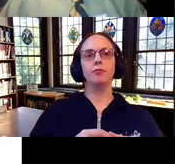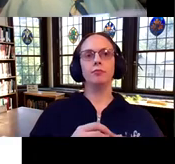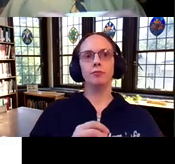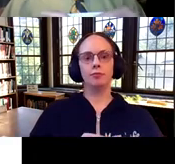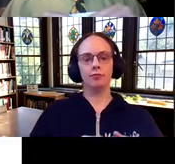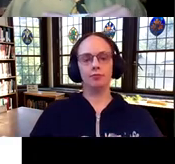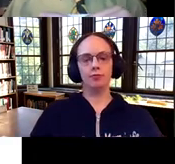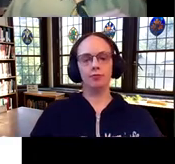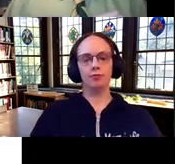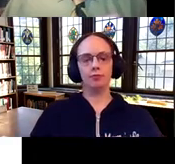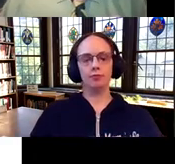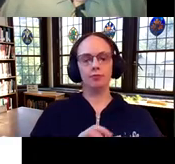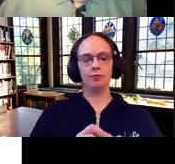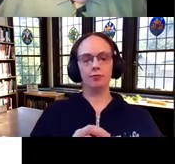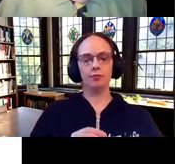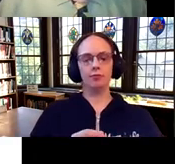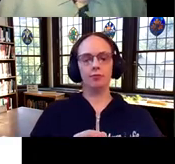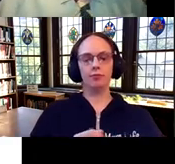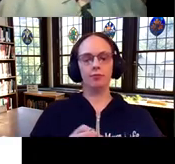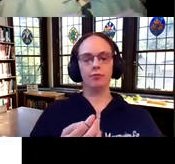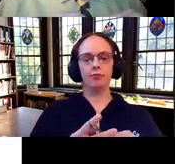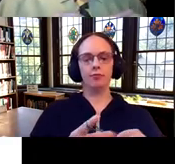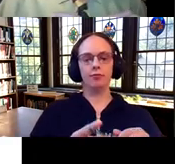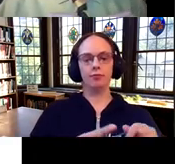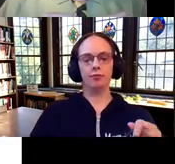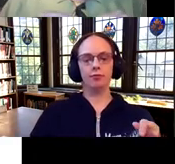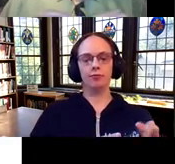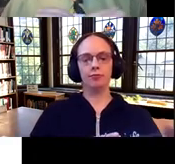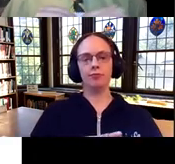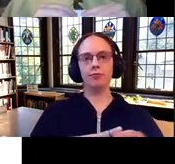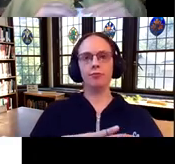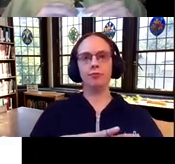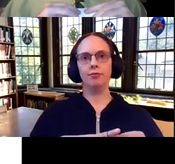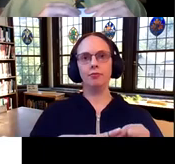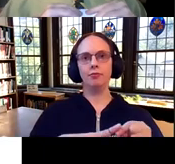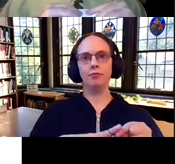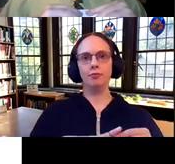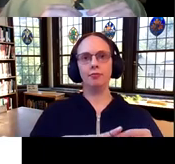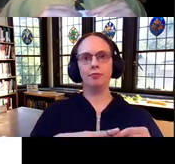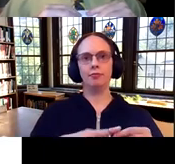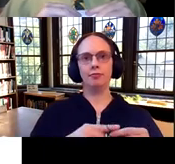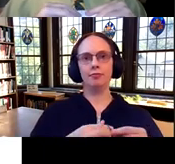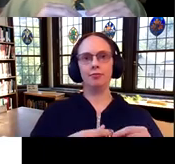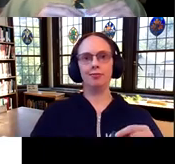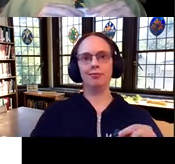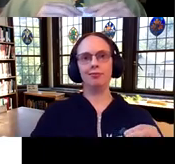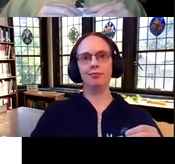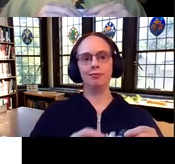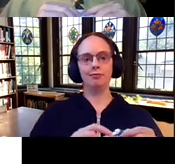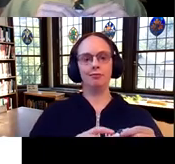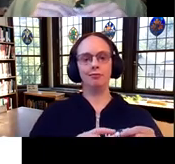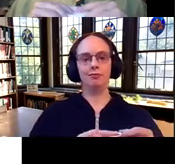and you can ask questions then. At any rate, both the village of Brockport